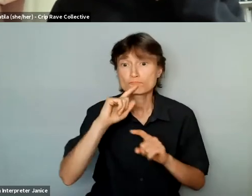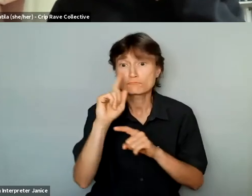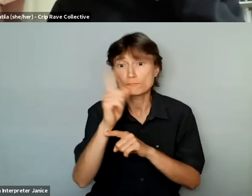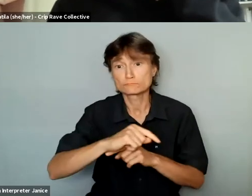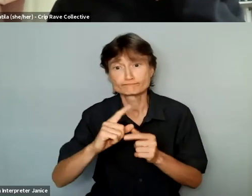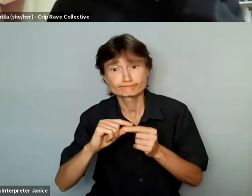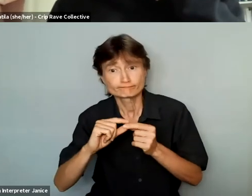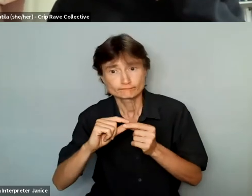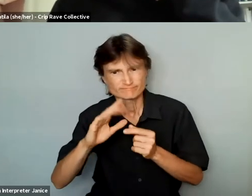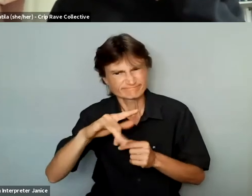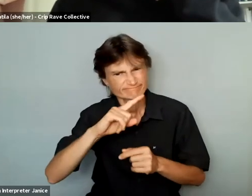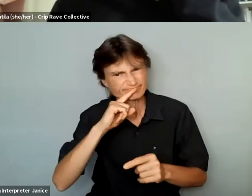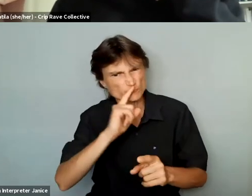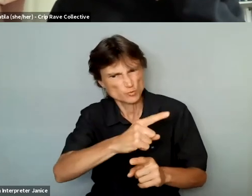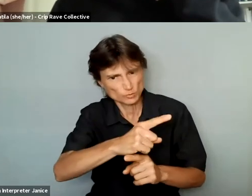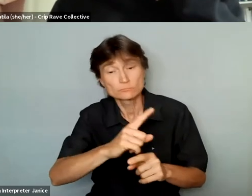where I think